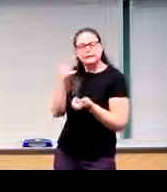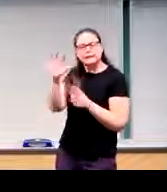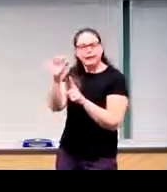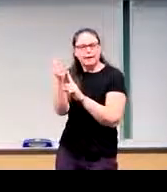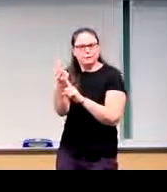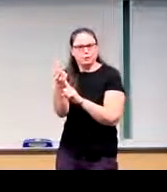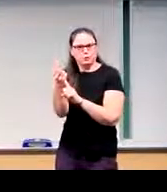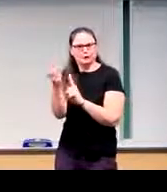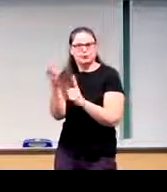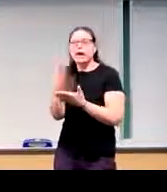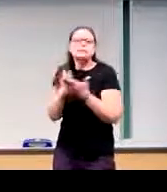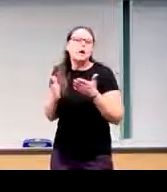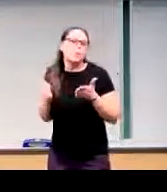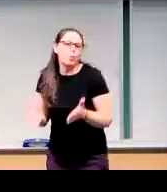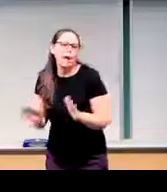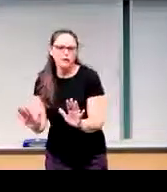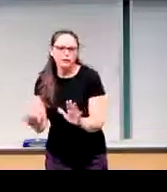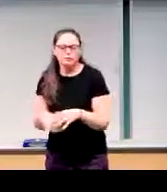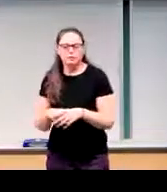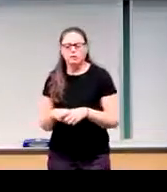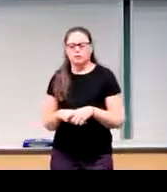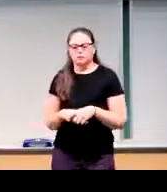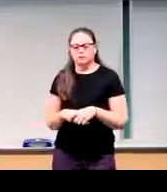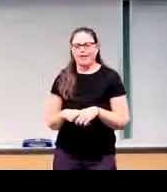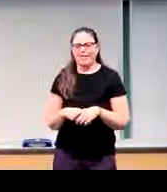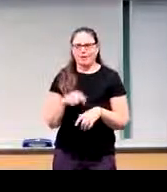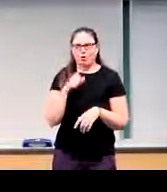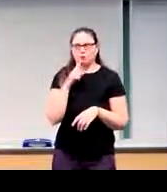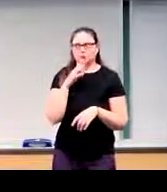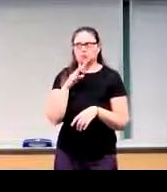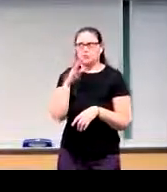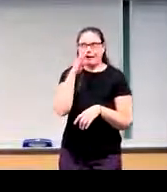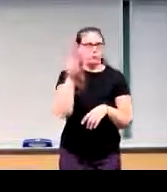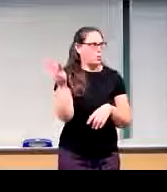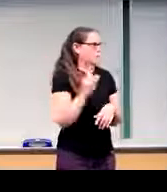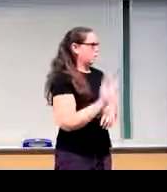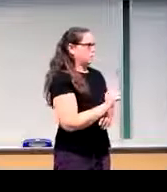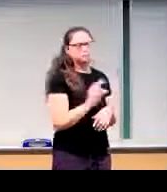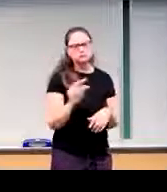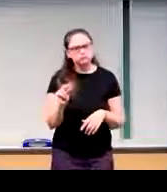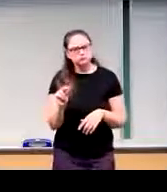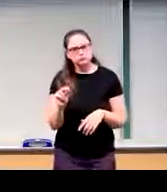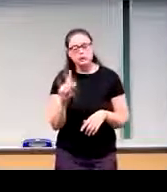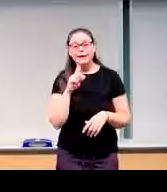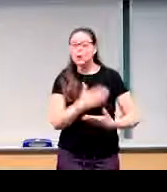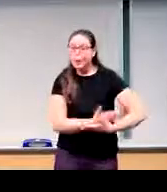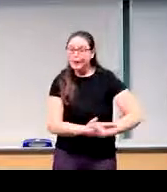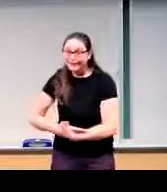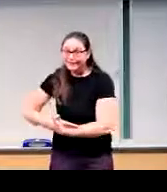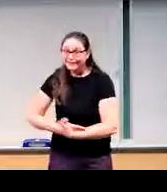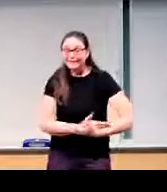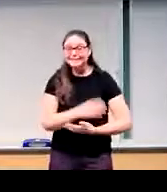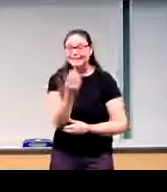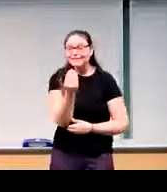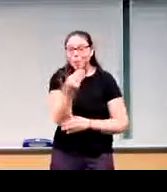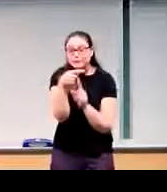in some way. None of them just ignore the person. Infants as young as 14 months